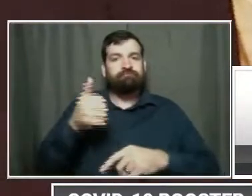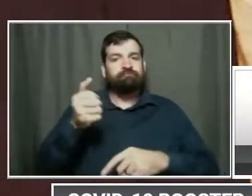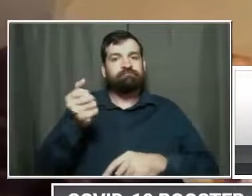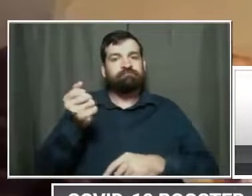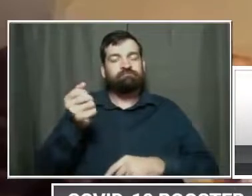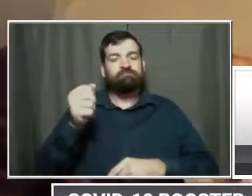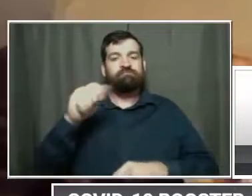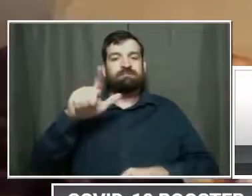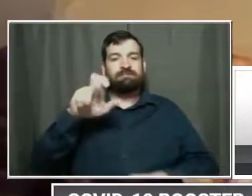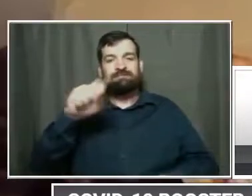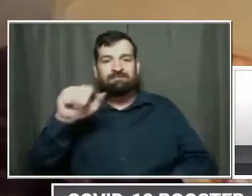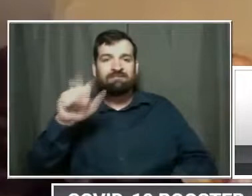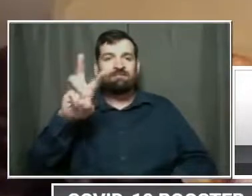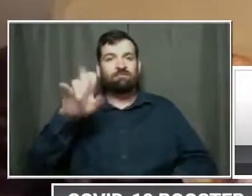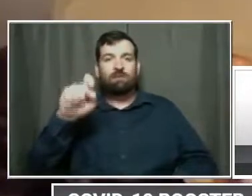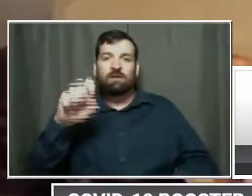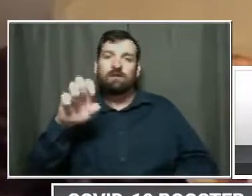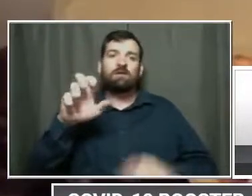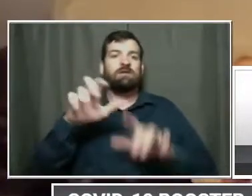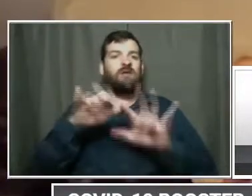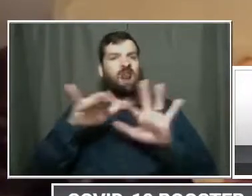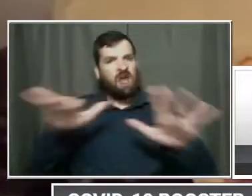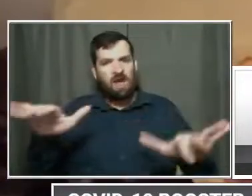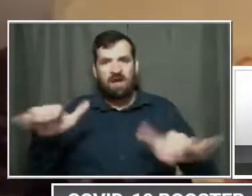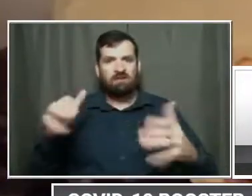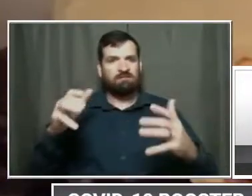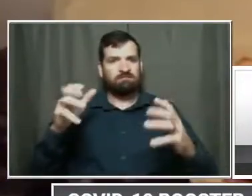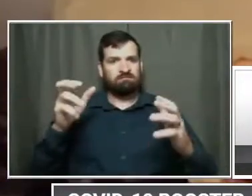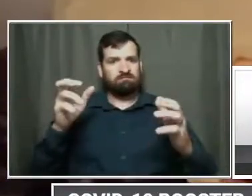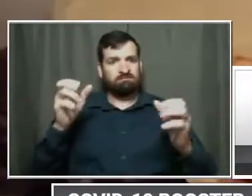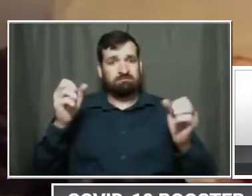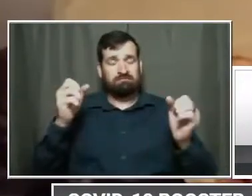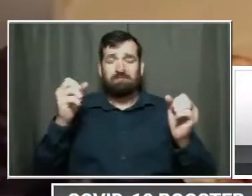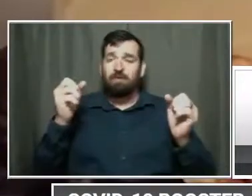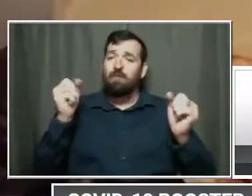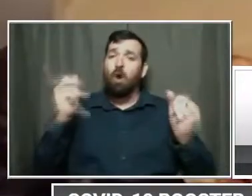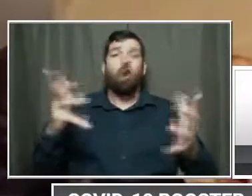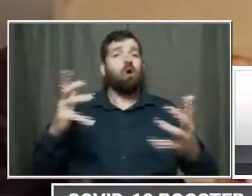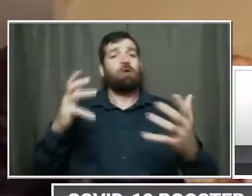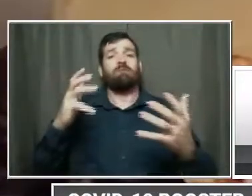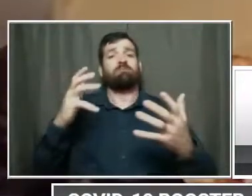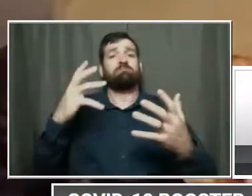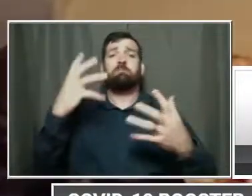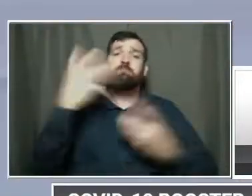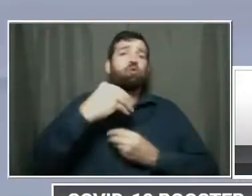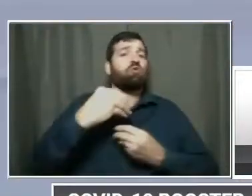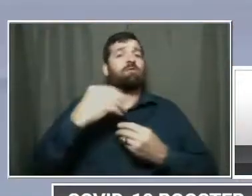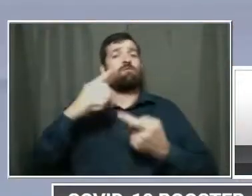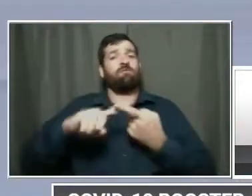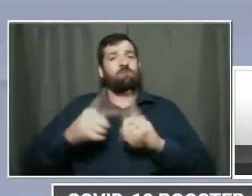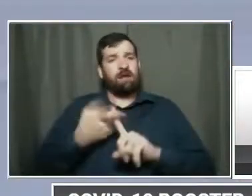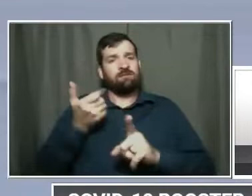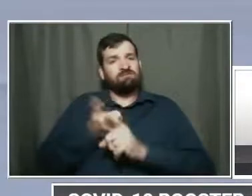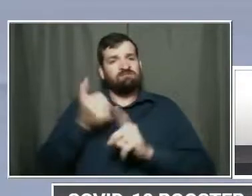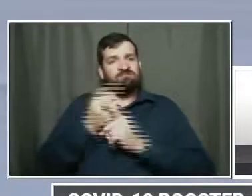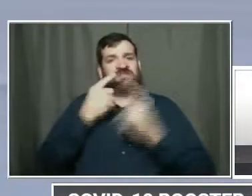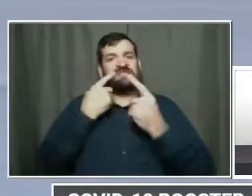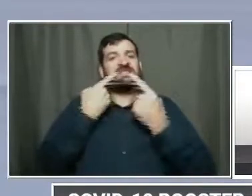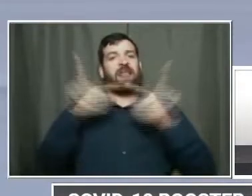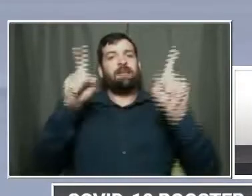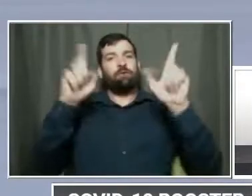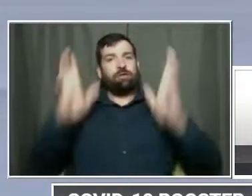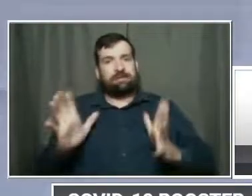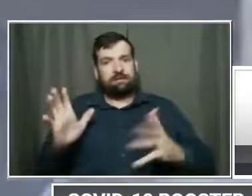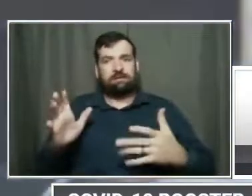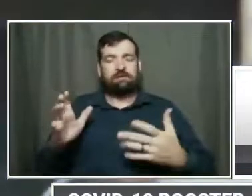Waithe, and Yvette Nicole Brown. All my beautiful friends that are celebrities started to share this. An online search to find